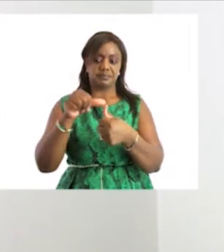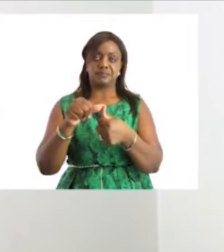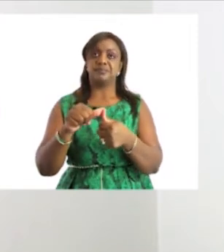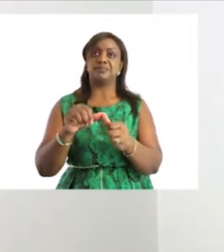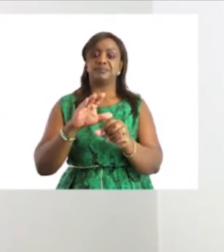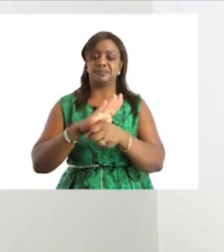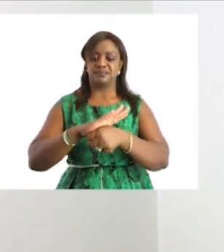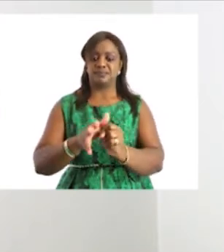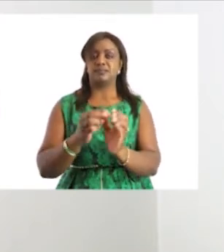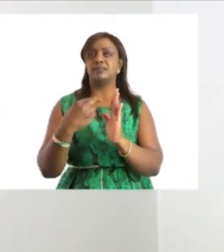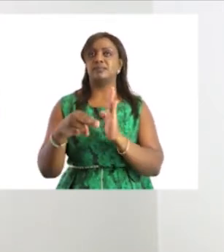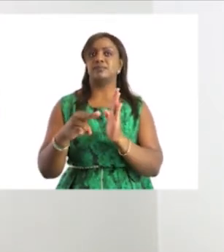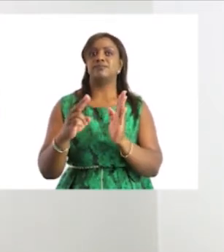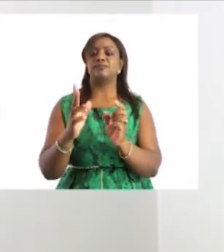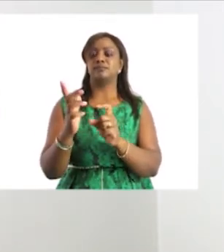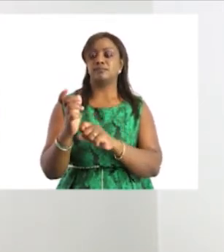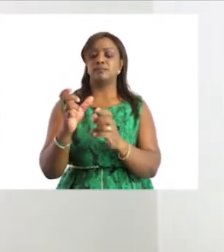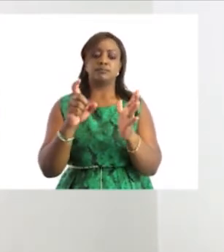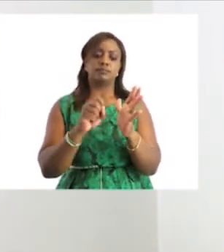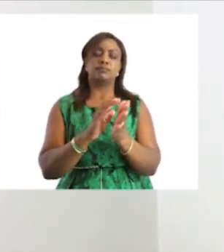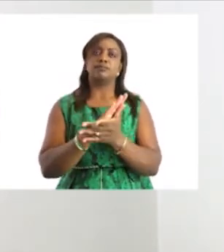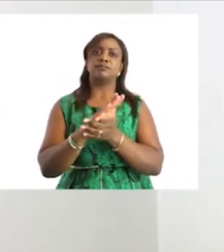We'll begin by sanitizing our hands.